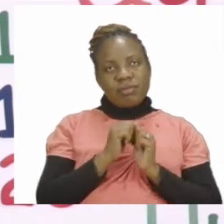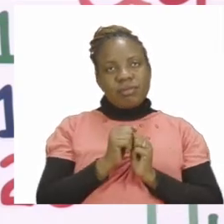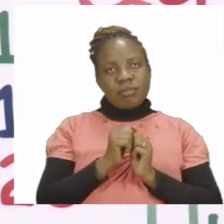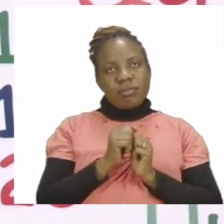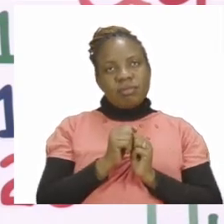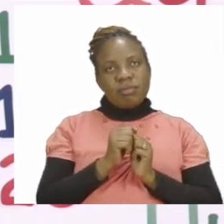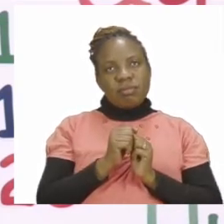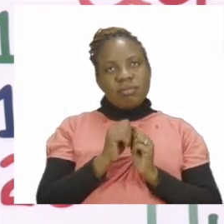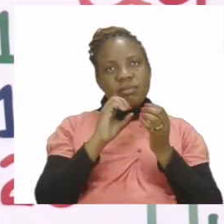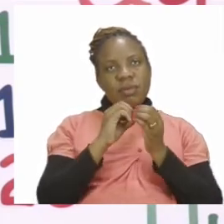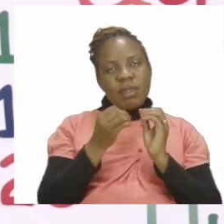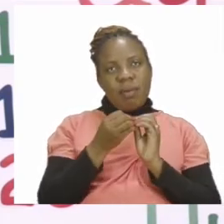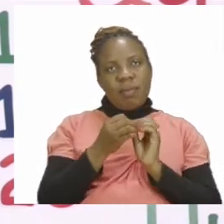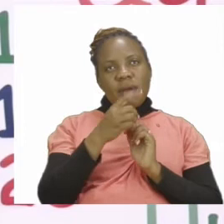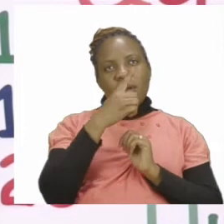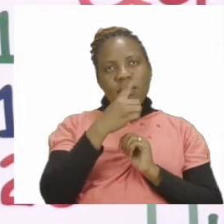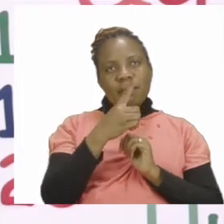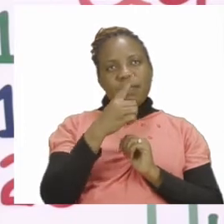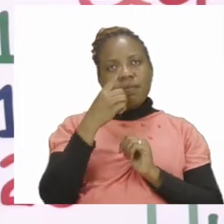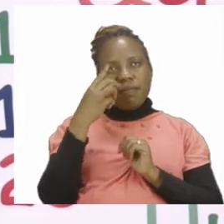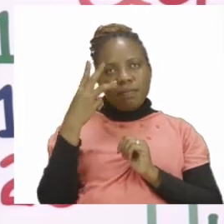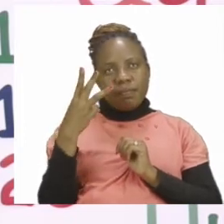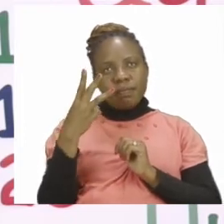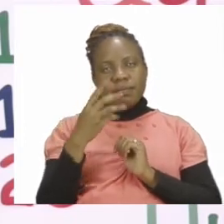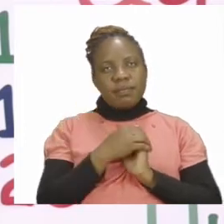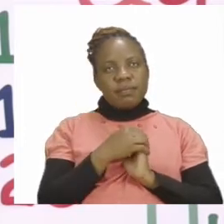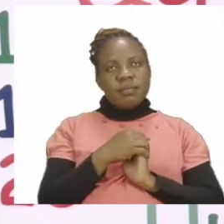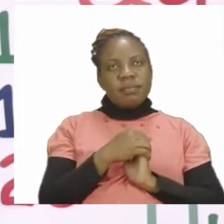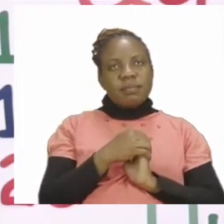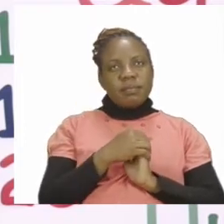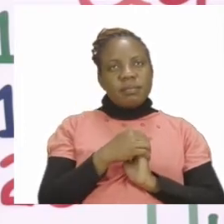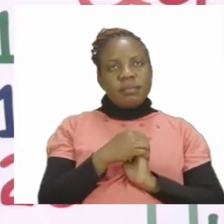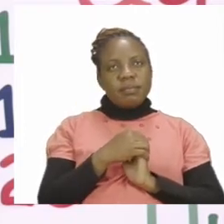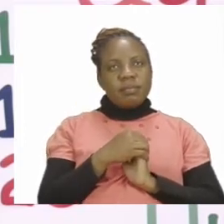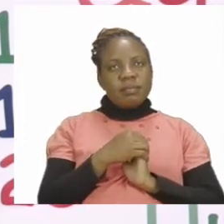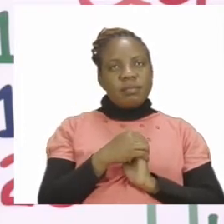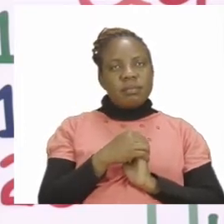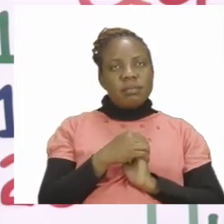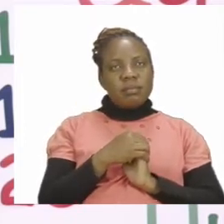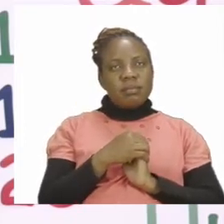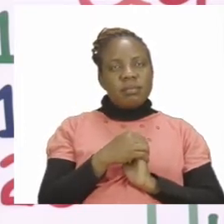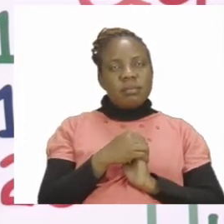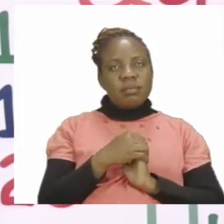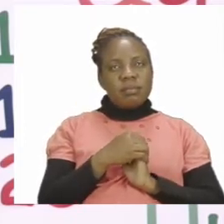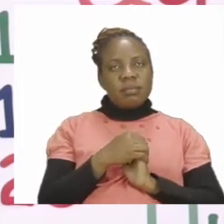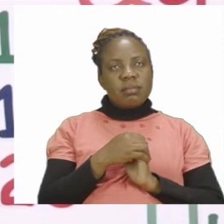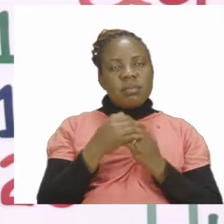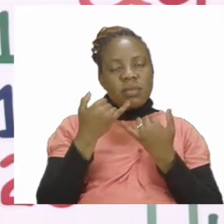number 13. So we have to round off to the nearest